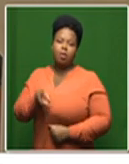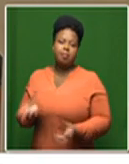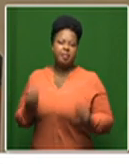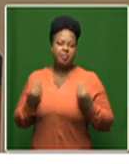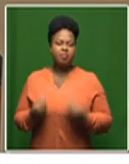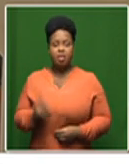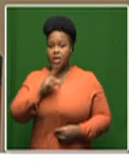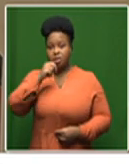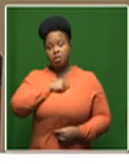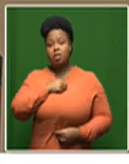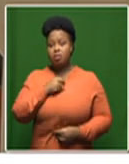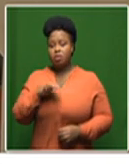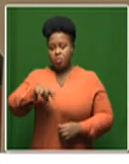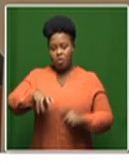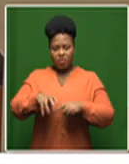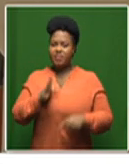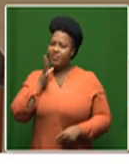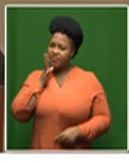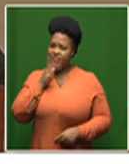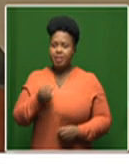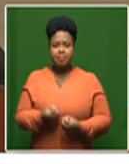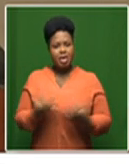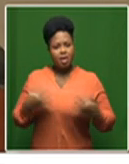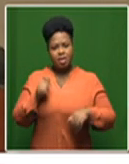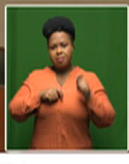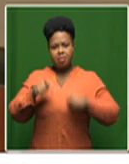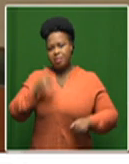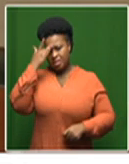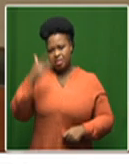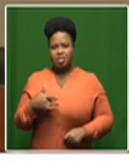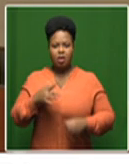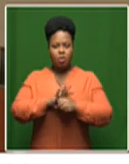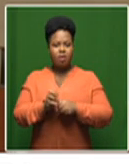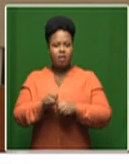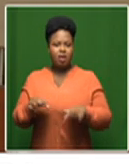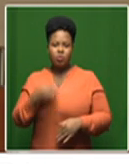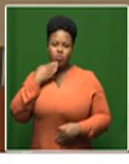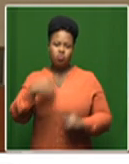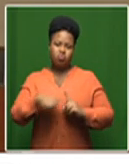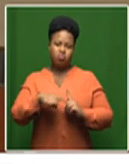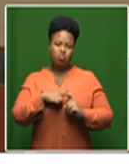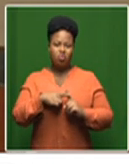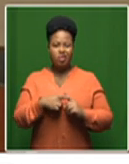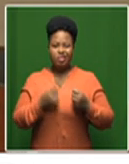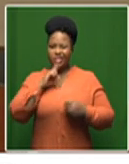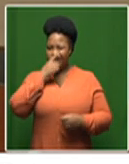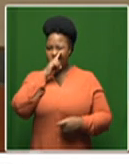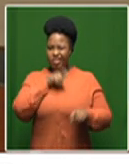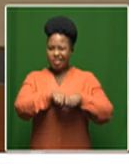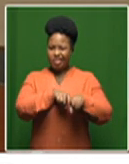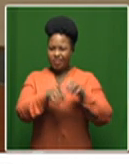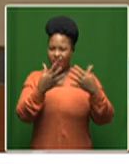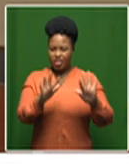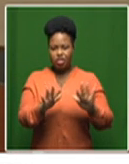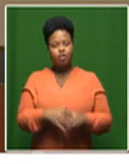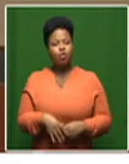has got a number of people with a high number of people who are positive, who have tested positive